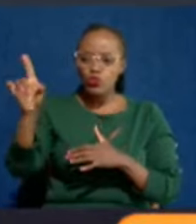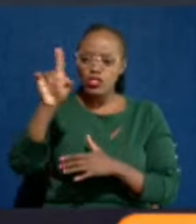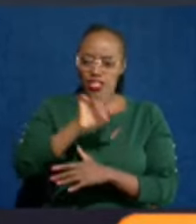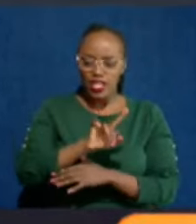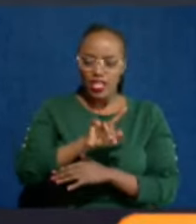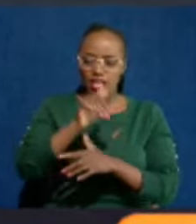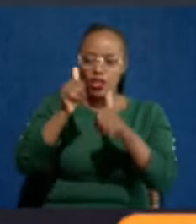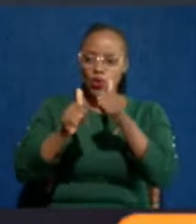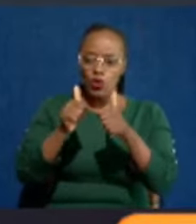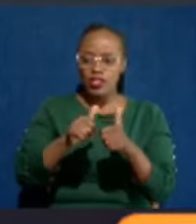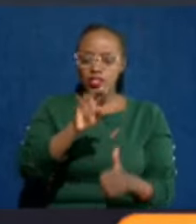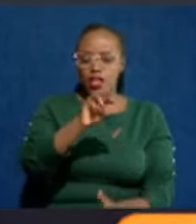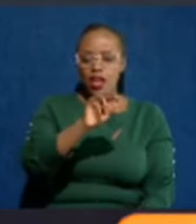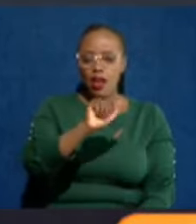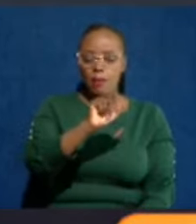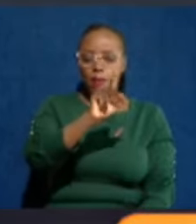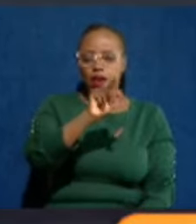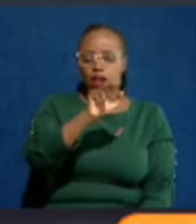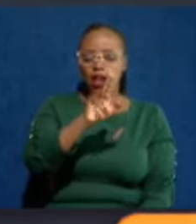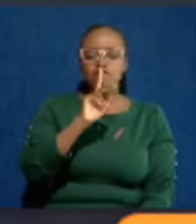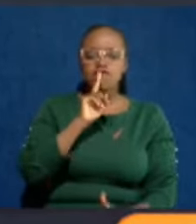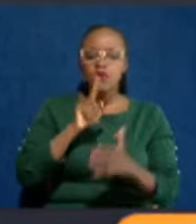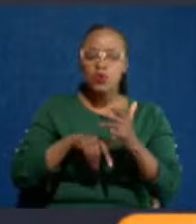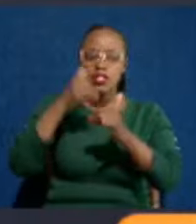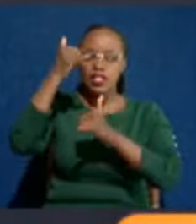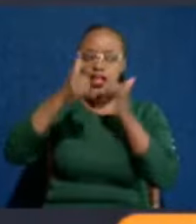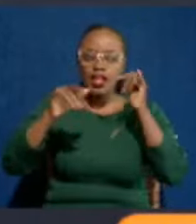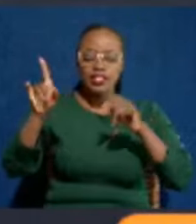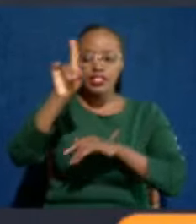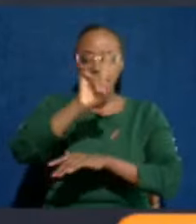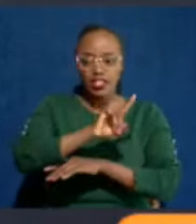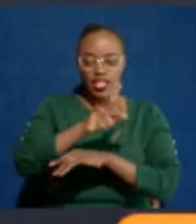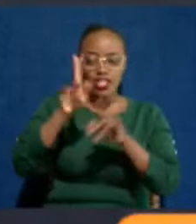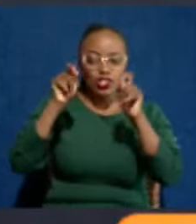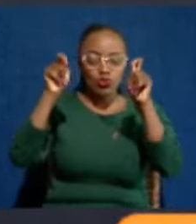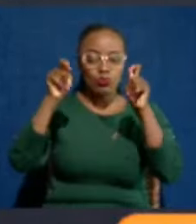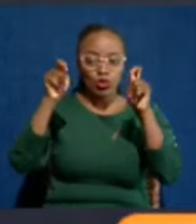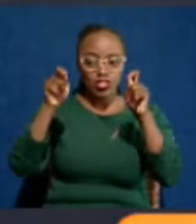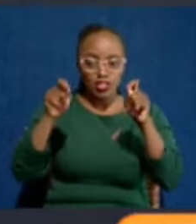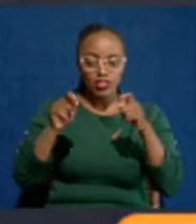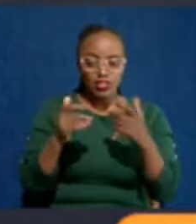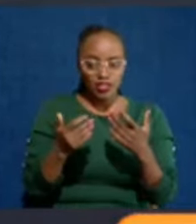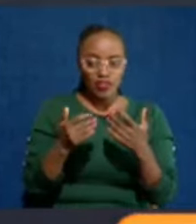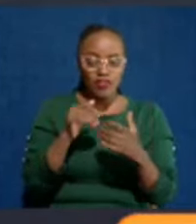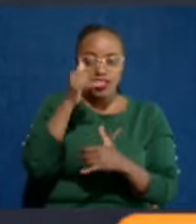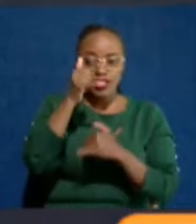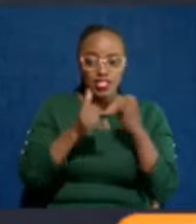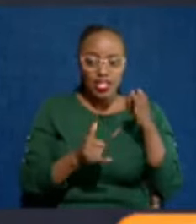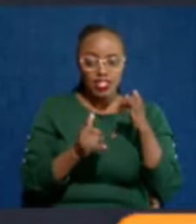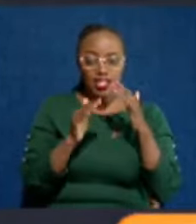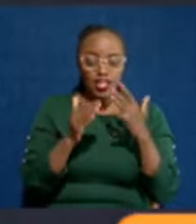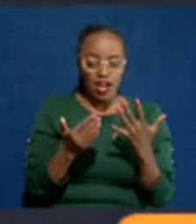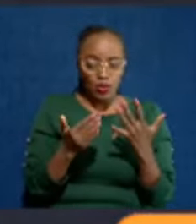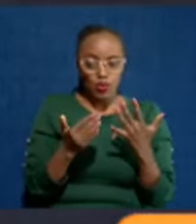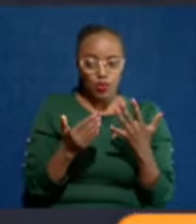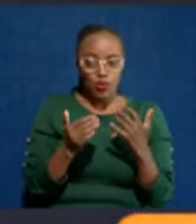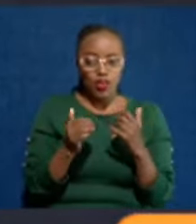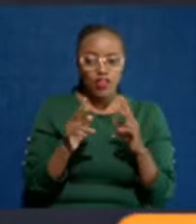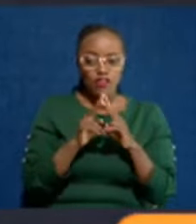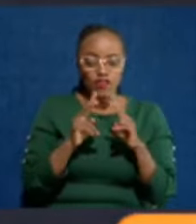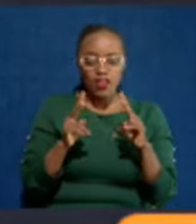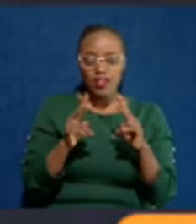which Makaure there said was their last day in the streets? It's ending with a very